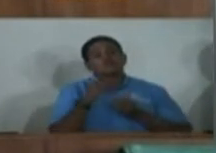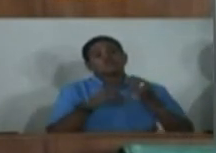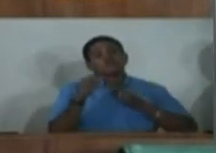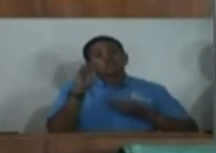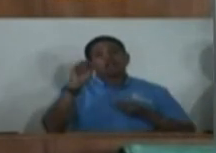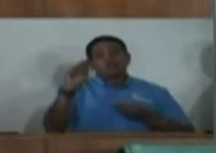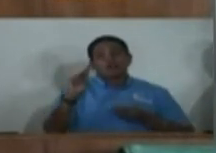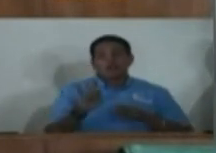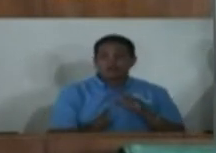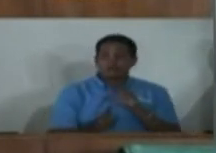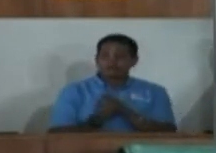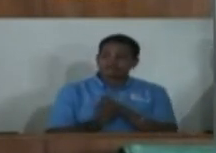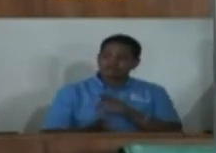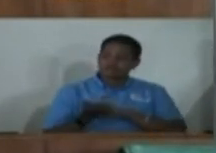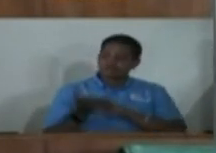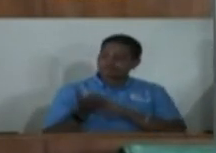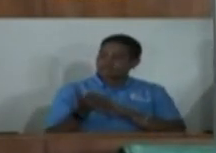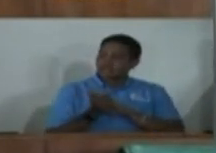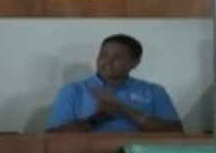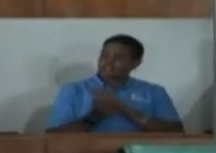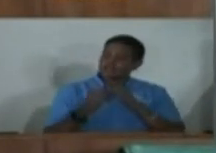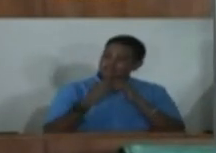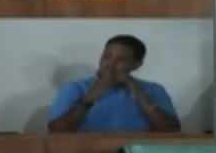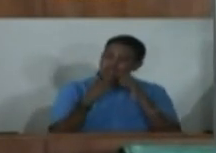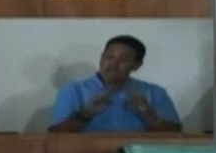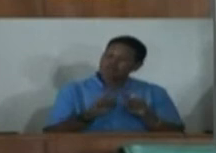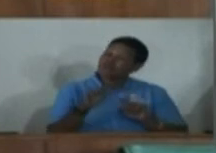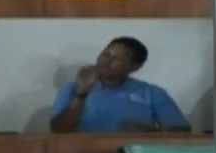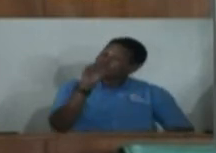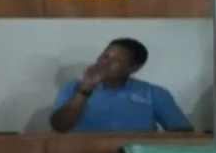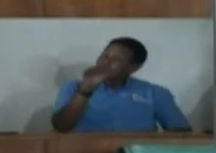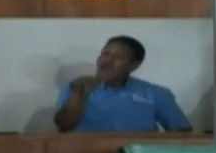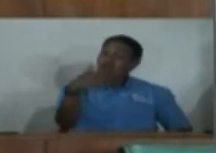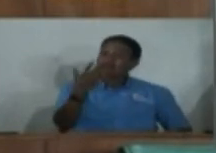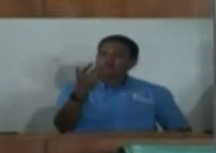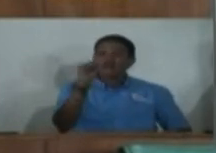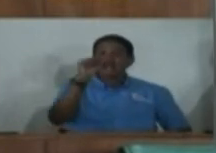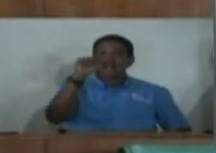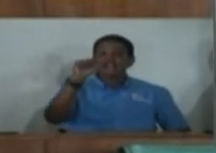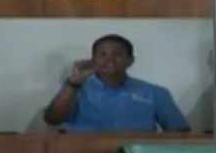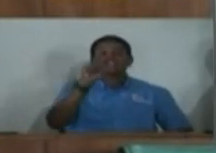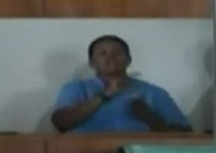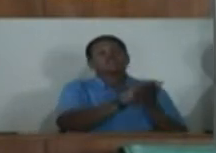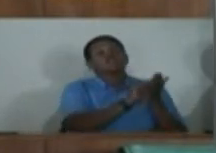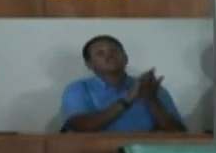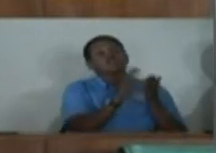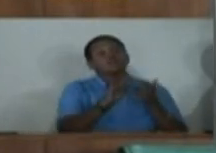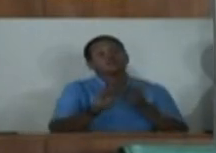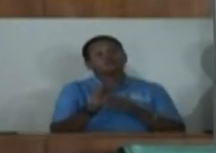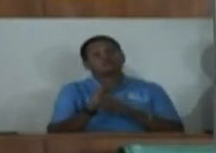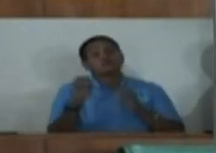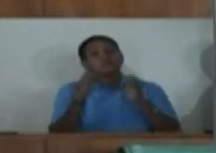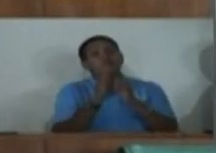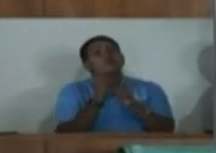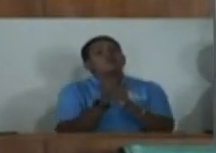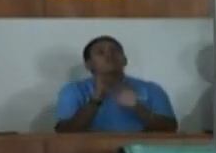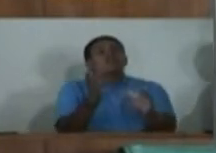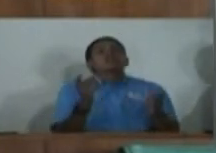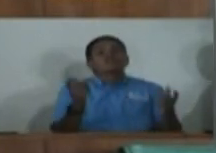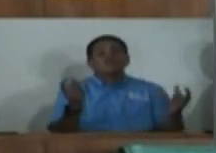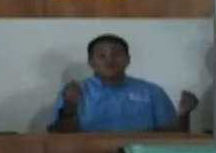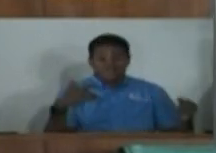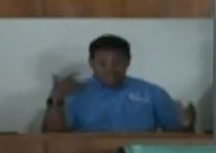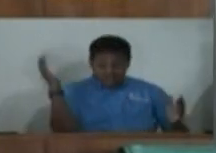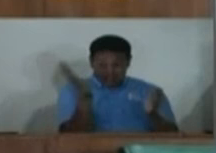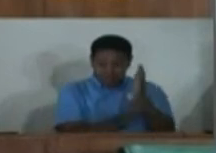the coming into being of this legislation, but remind the AG and the Ministry that there's more work to be done in terms of